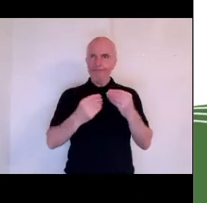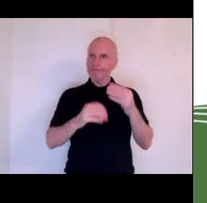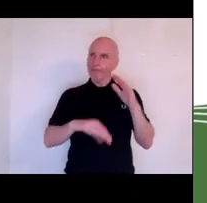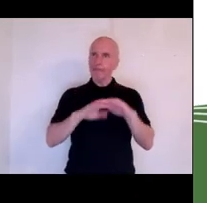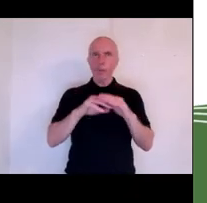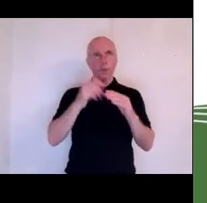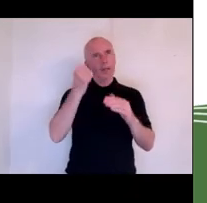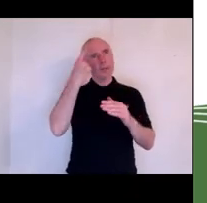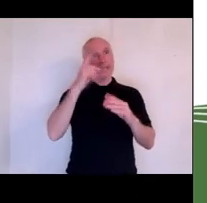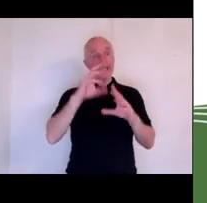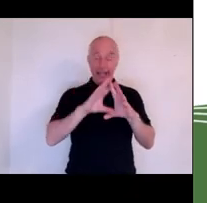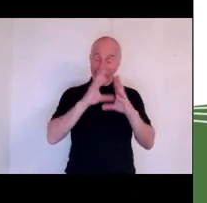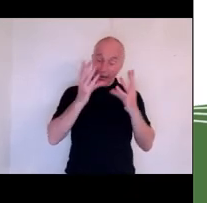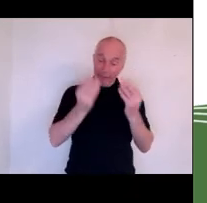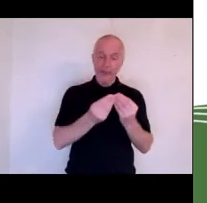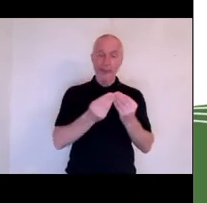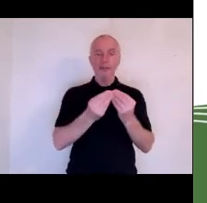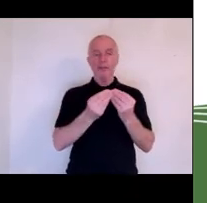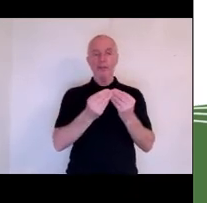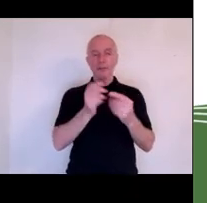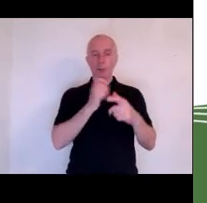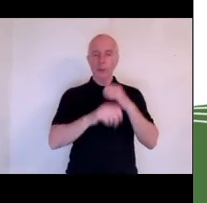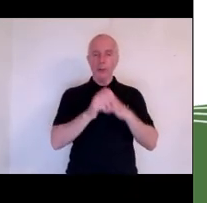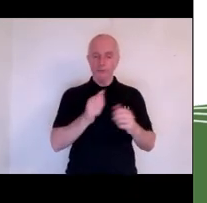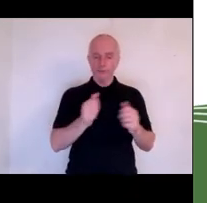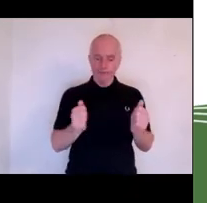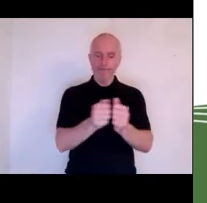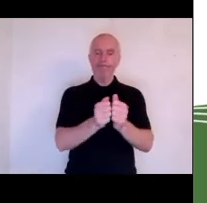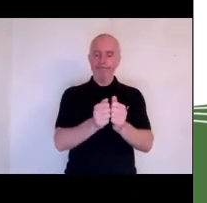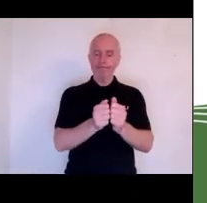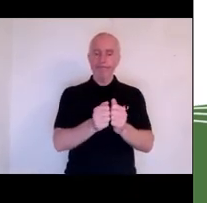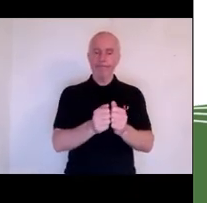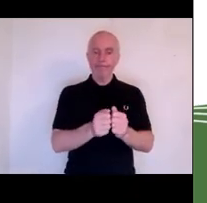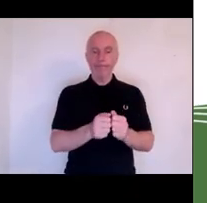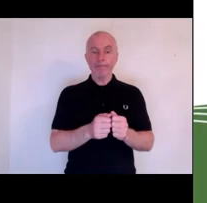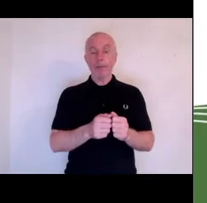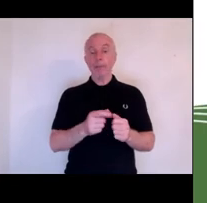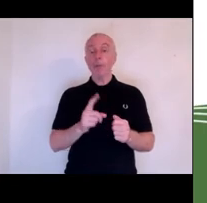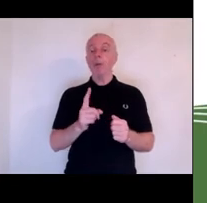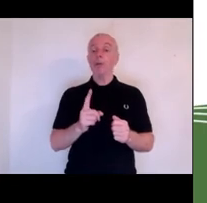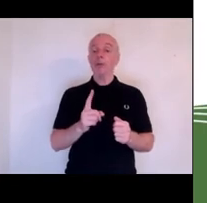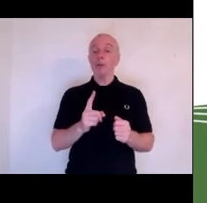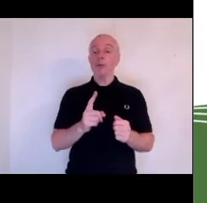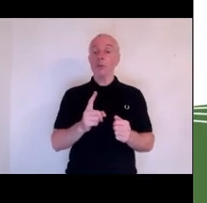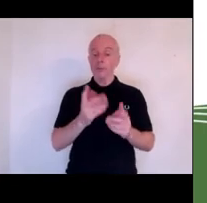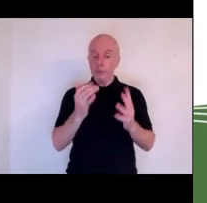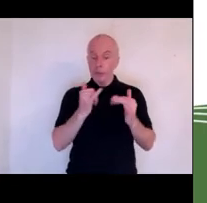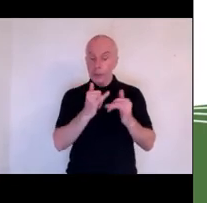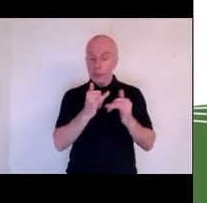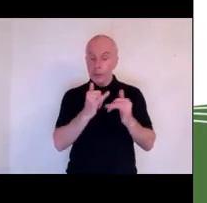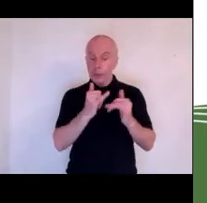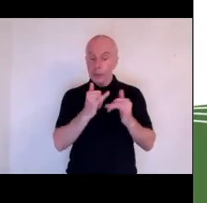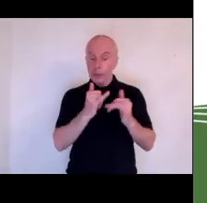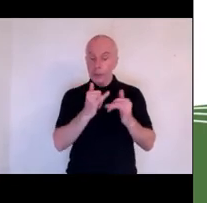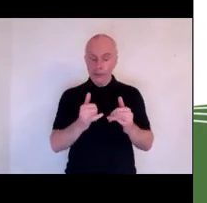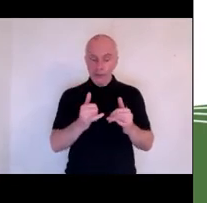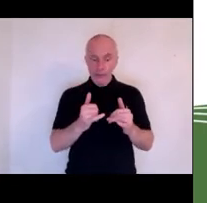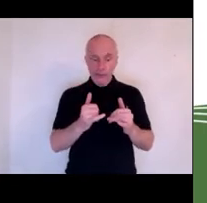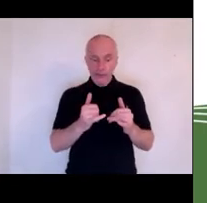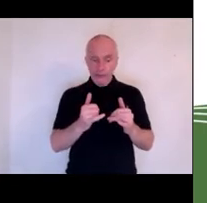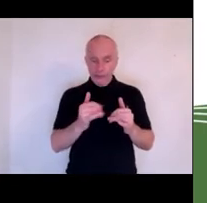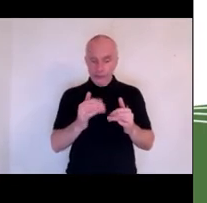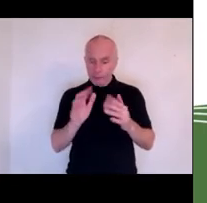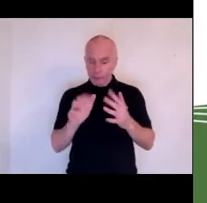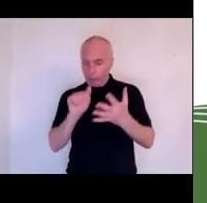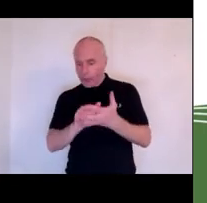suitable level. But to check the evaluation's been done in a suitable way, we then go through processing. So we format all that data for use in some of our